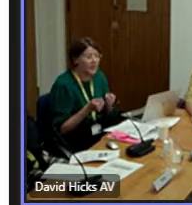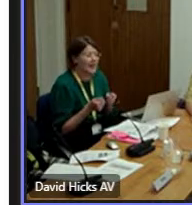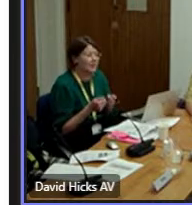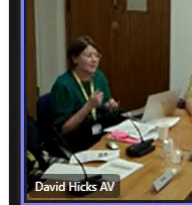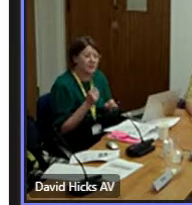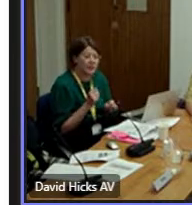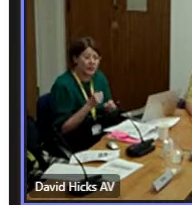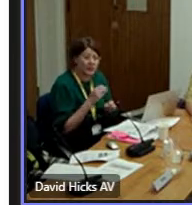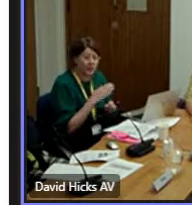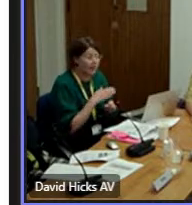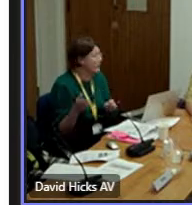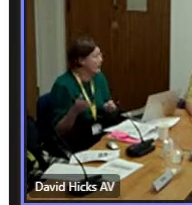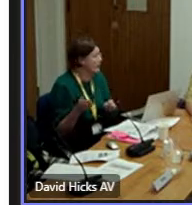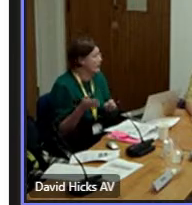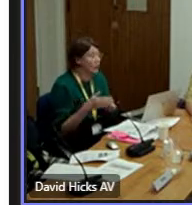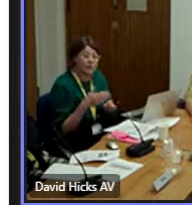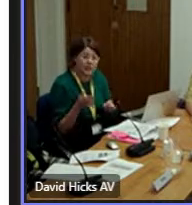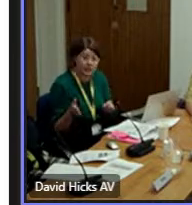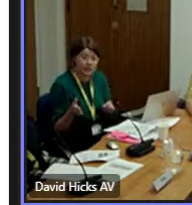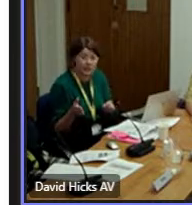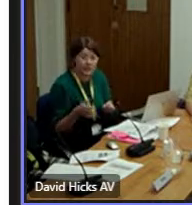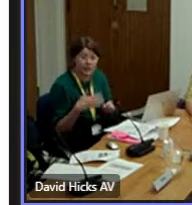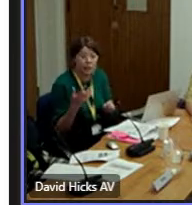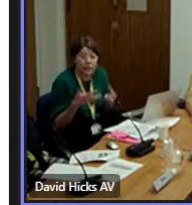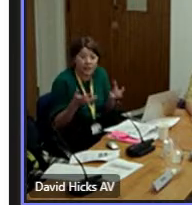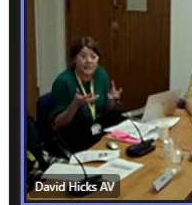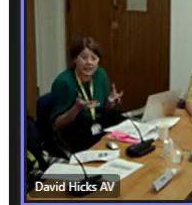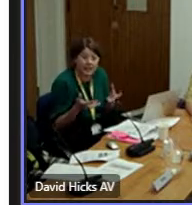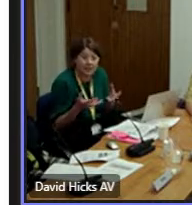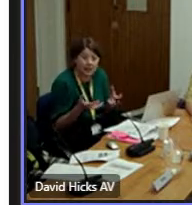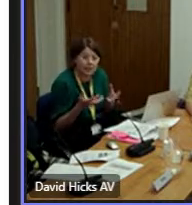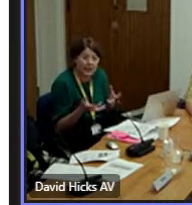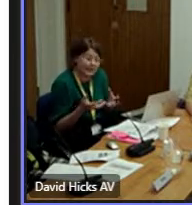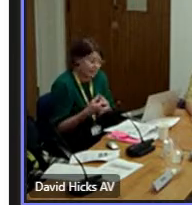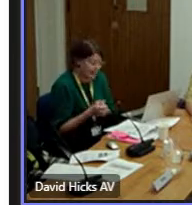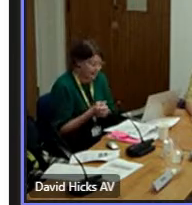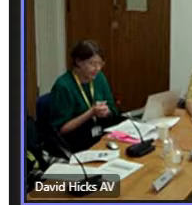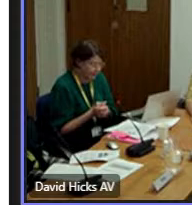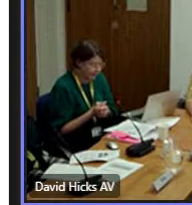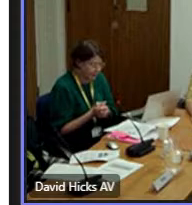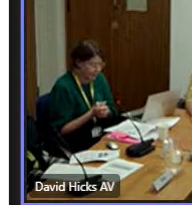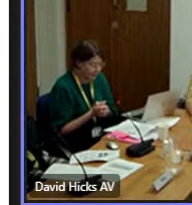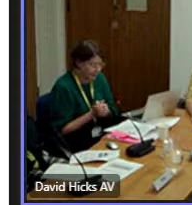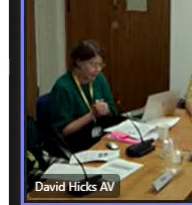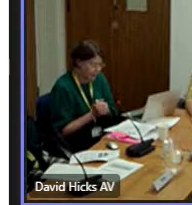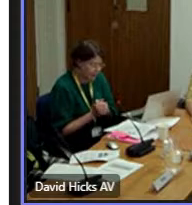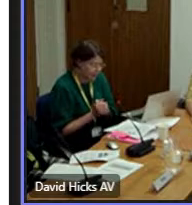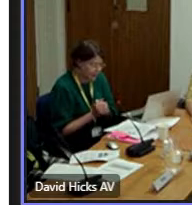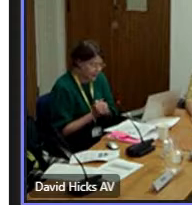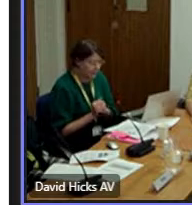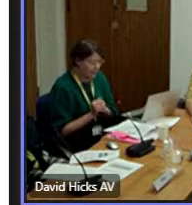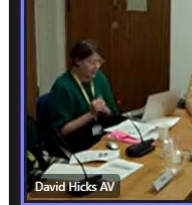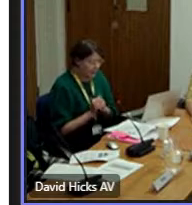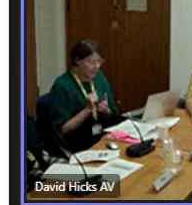with the council, to look at right from the beginning of the project to the completion of what those ideas that are going to make things better for our